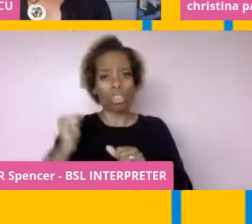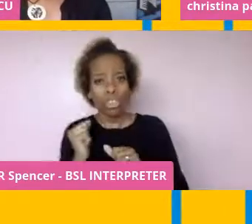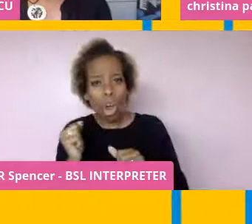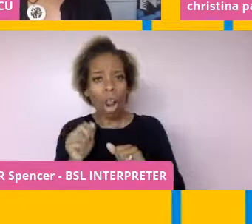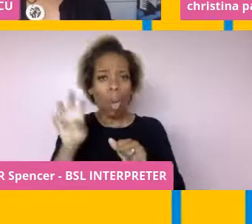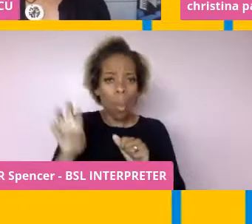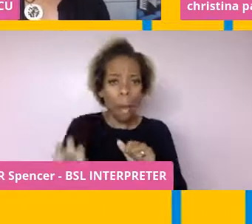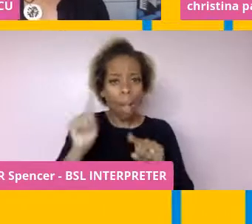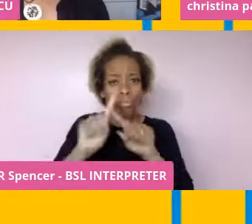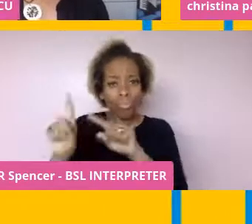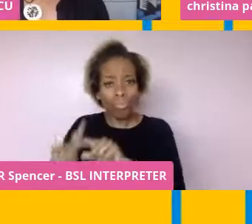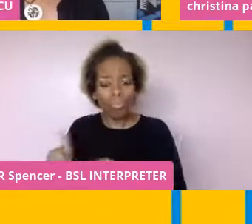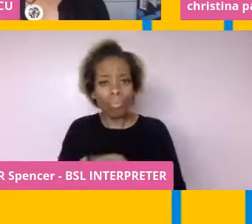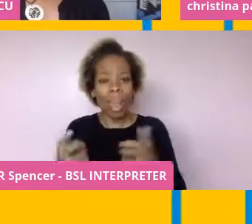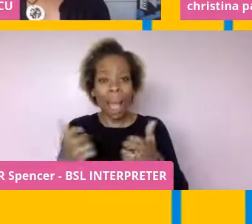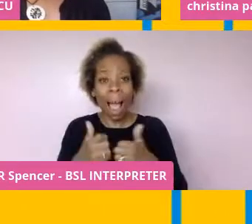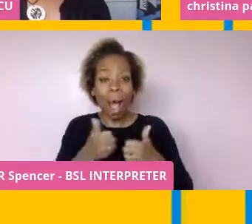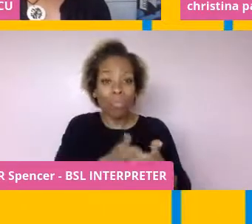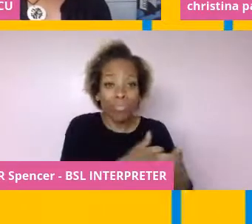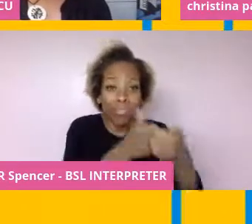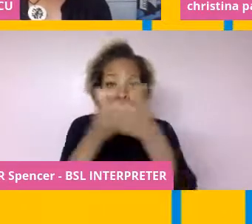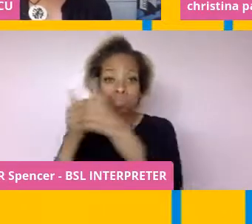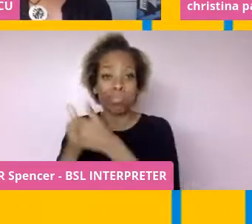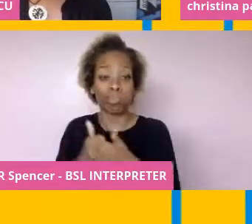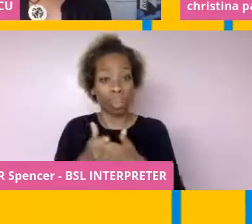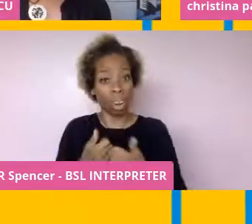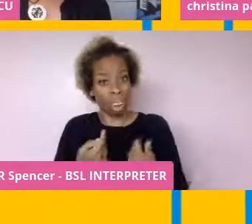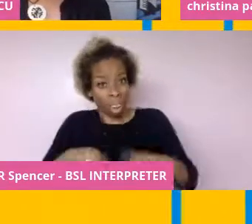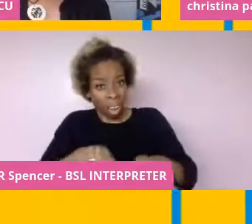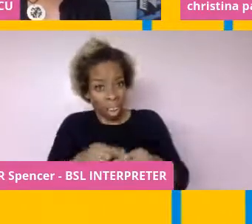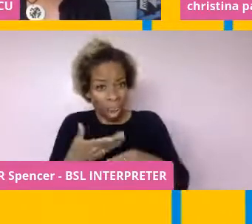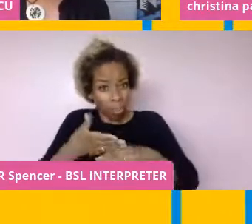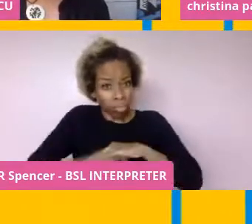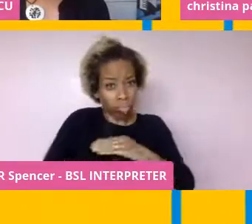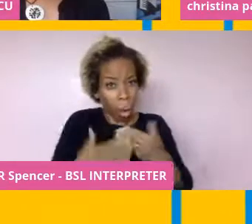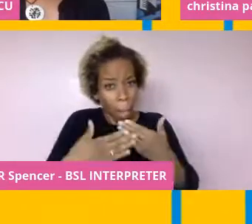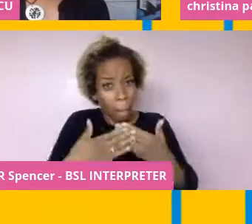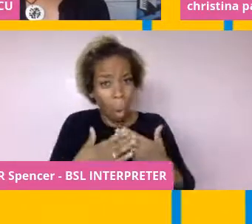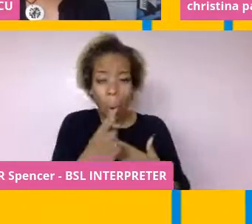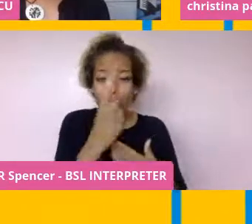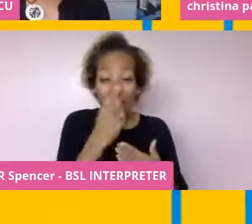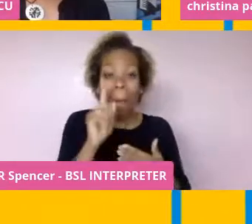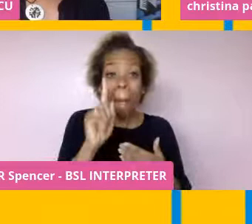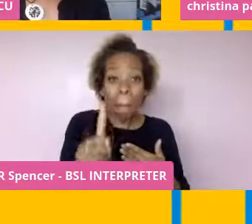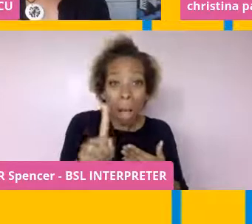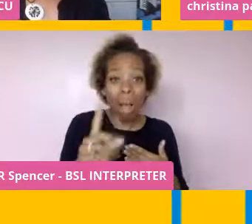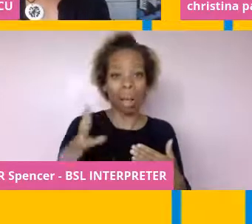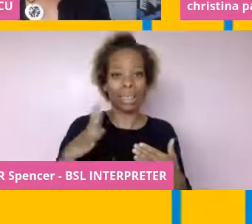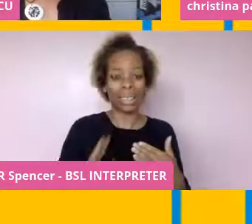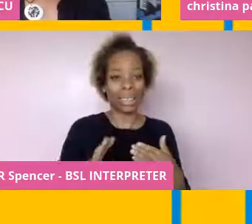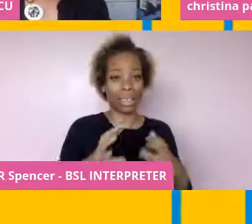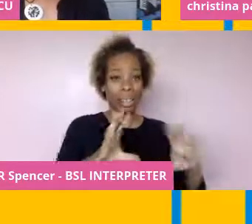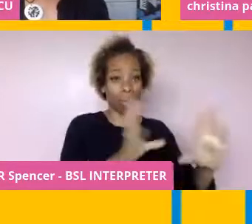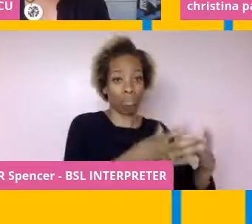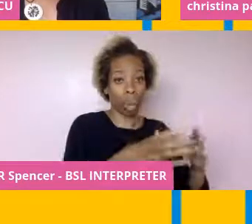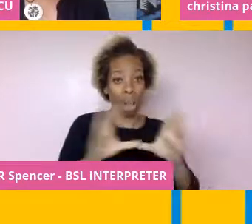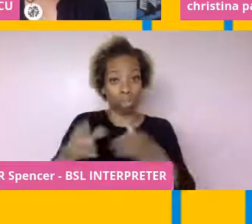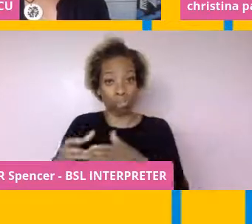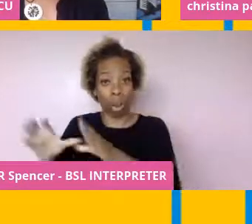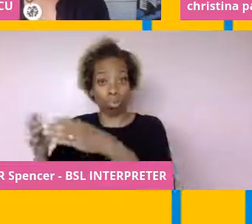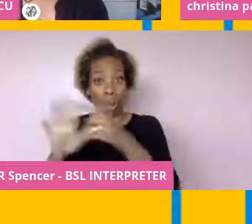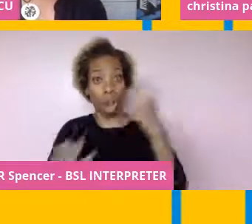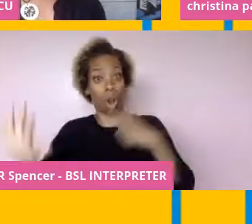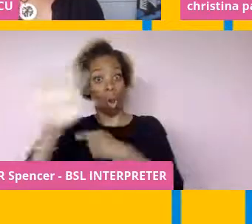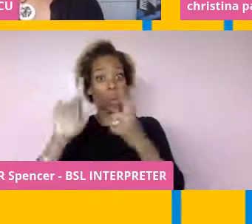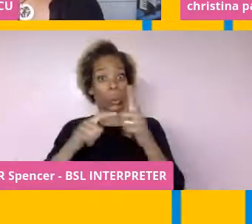do, but that more that we can do relies on there being a lot of communication happening between branches, like across the UK, and